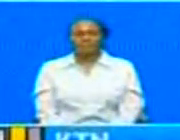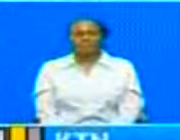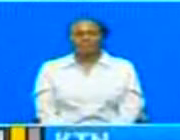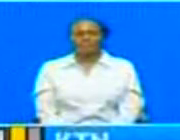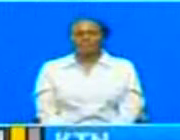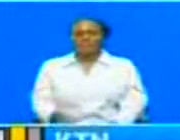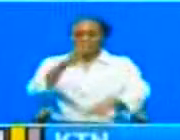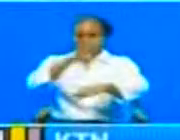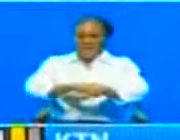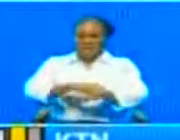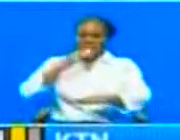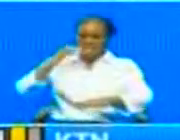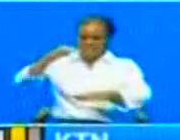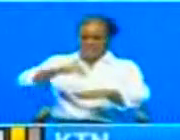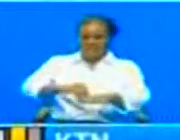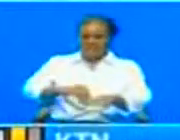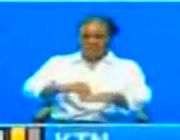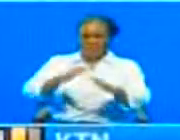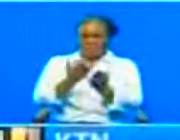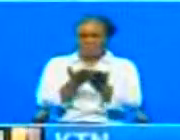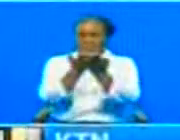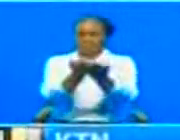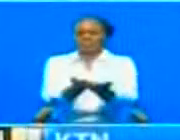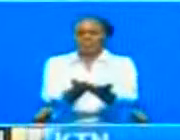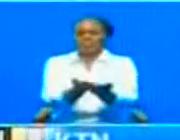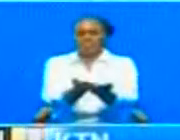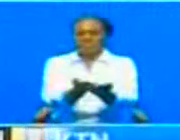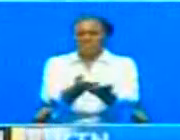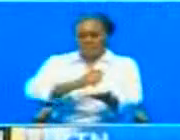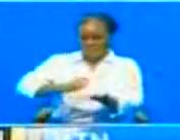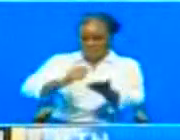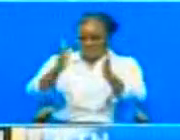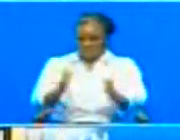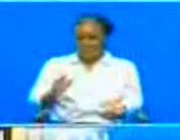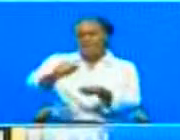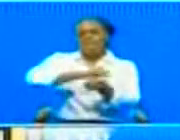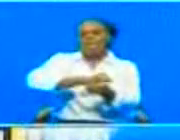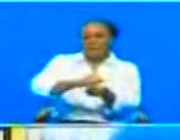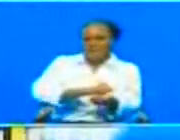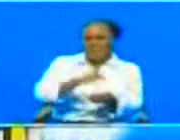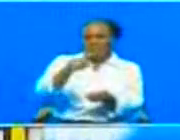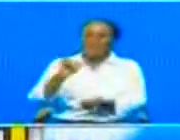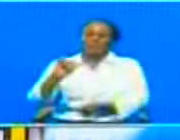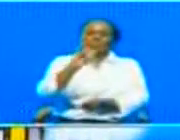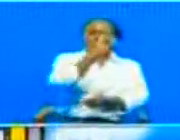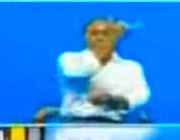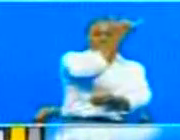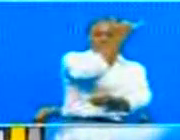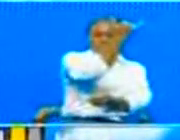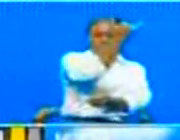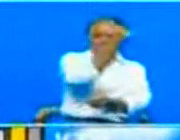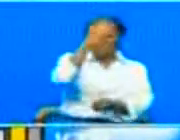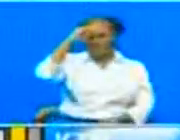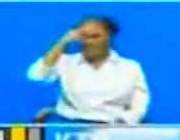We received a letter which was delivered to the clerk on Friday that he was actually leading a delegation to